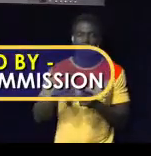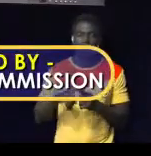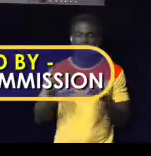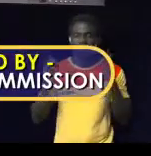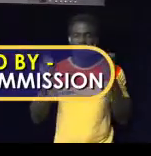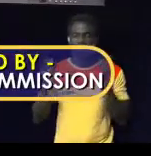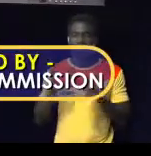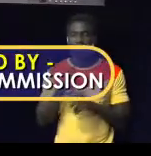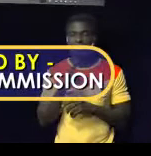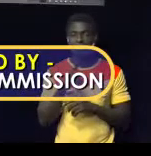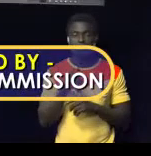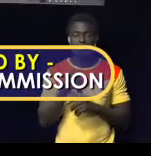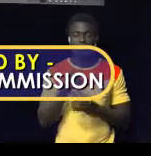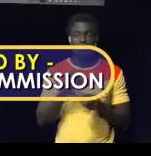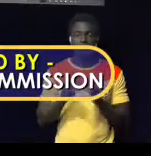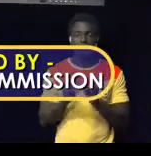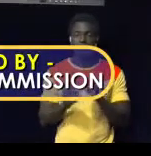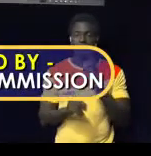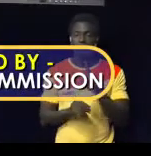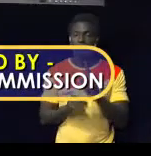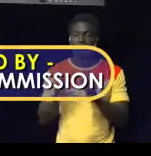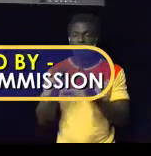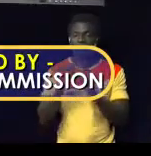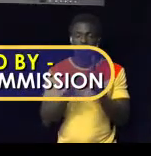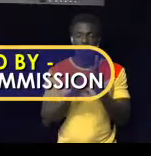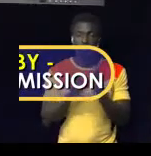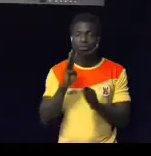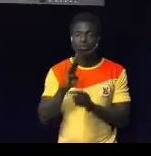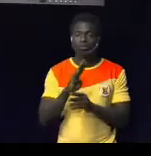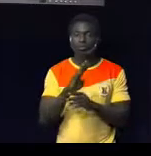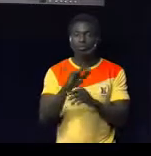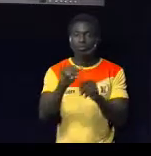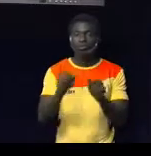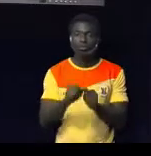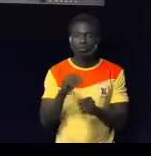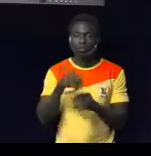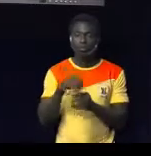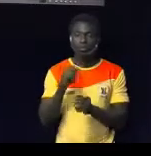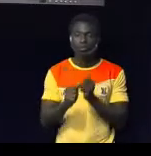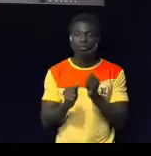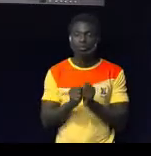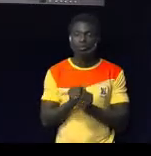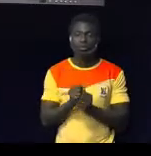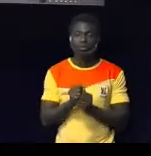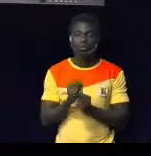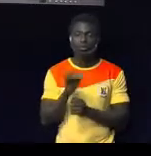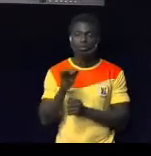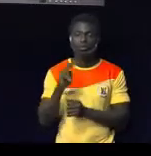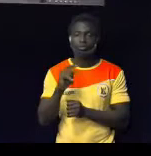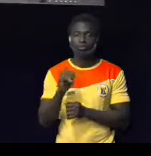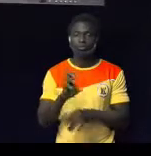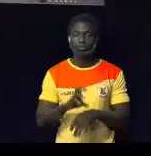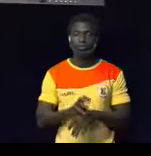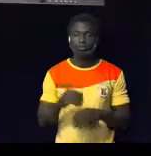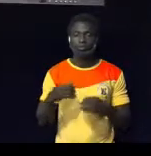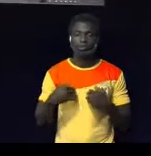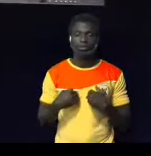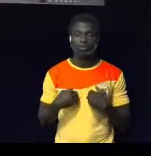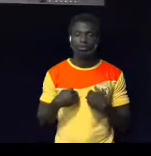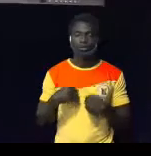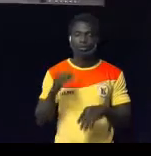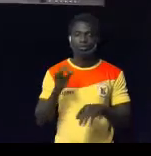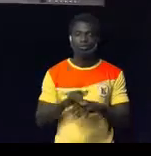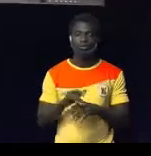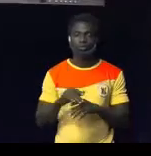have talked about today. Question number one. Mention four areas in which foreign culture has affected